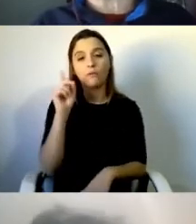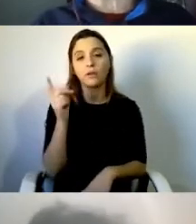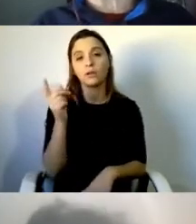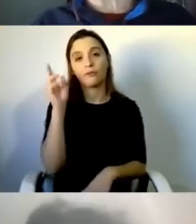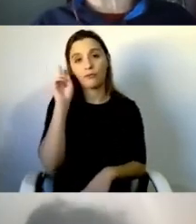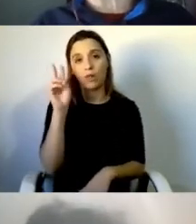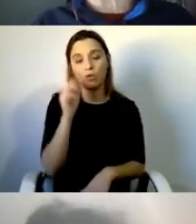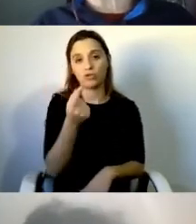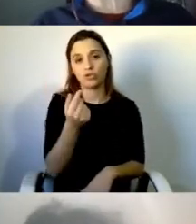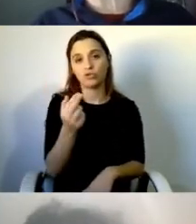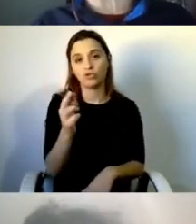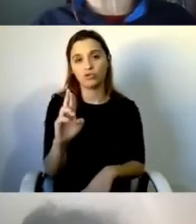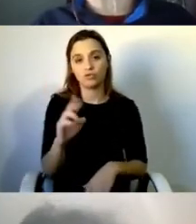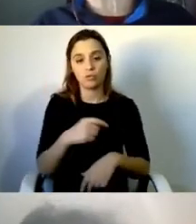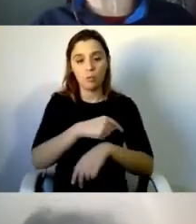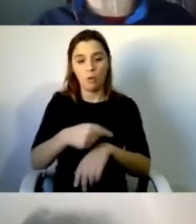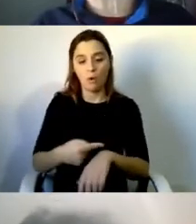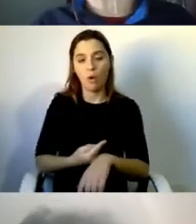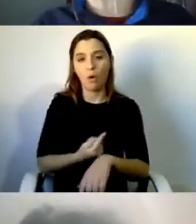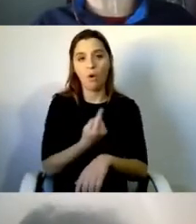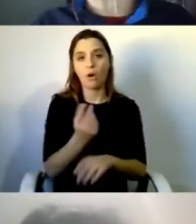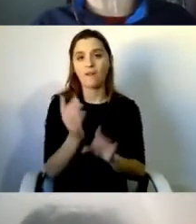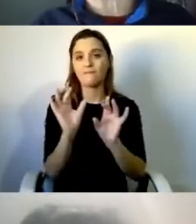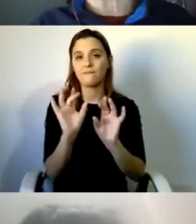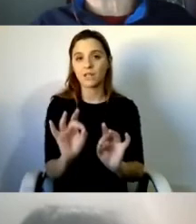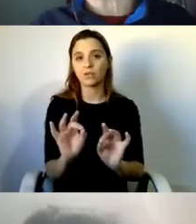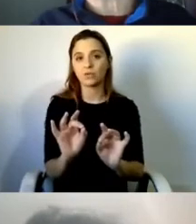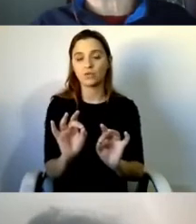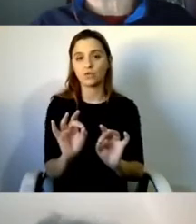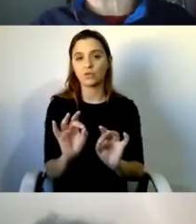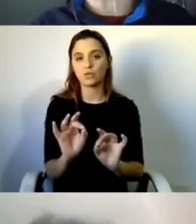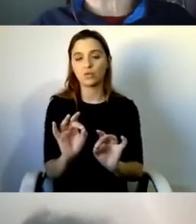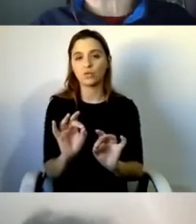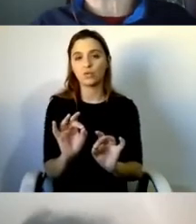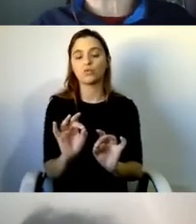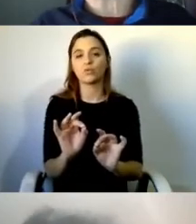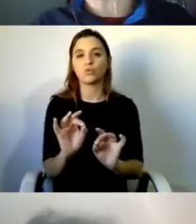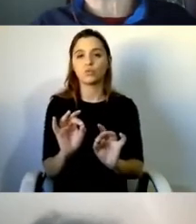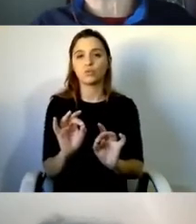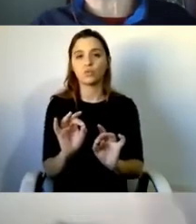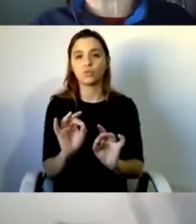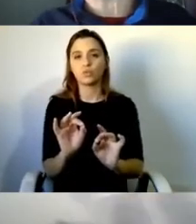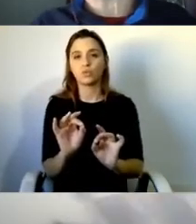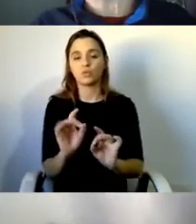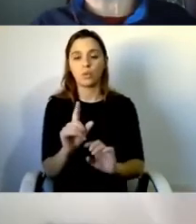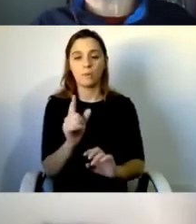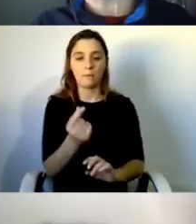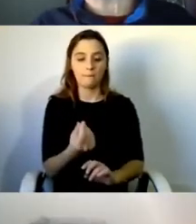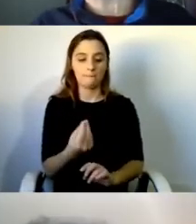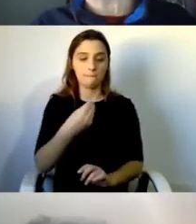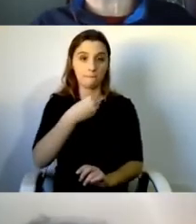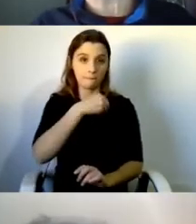on tripled minimum salary per hour rate on the basis of a tripartite